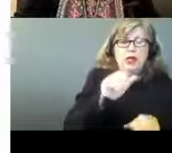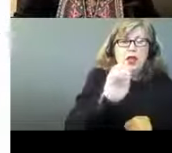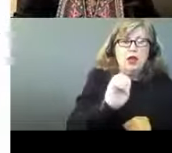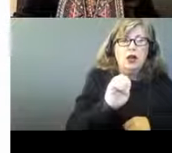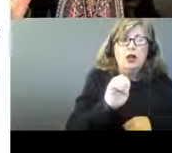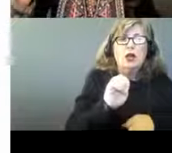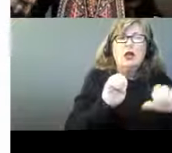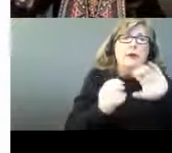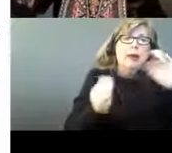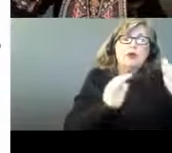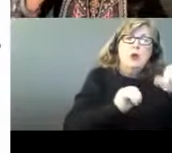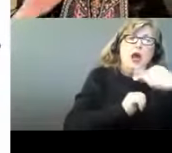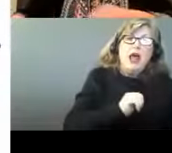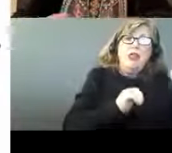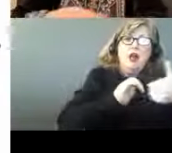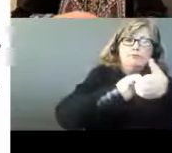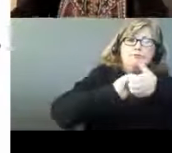countries. Next slide.